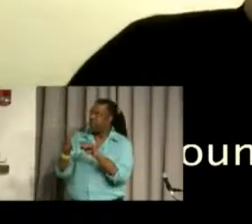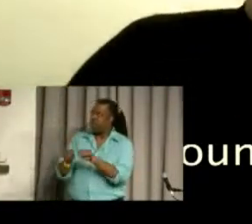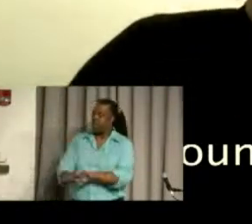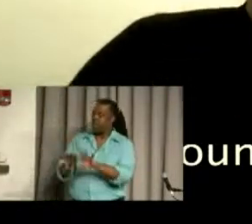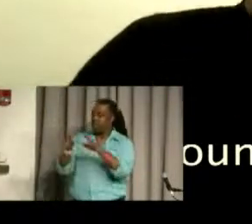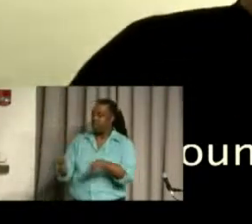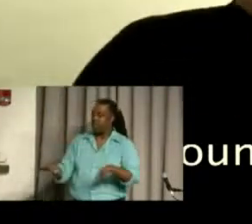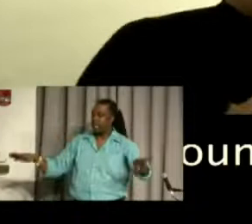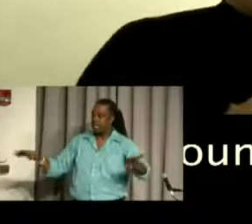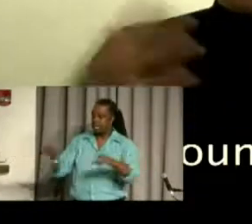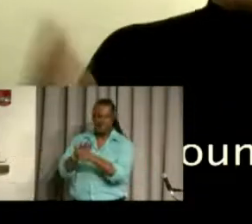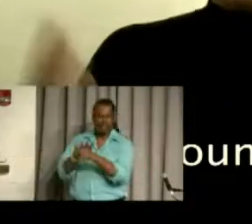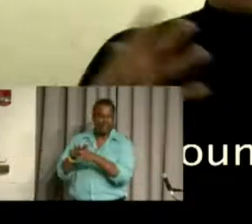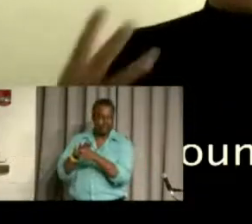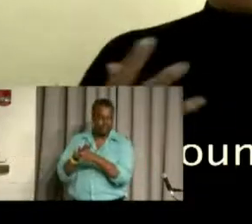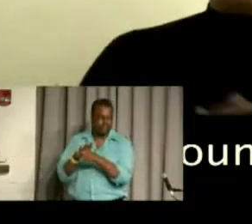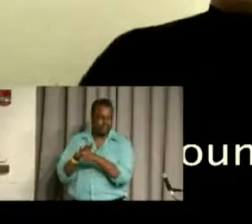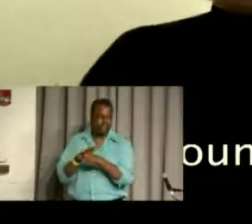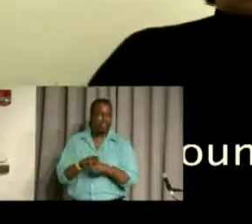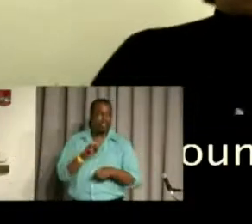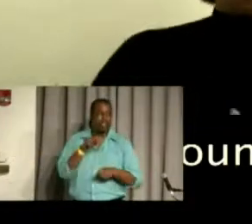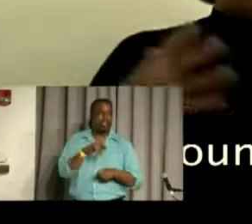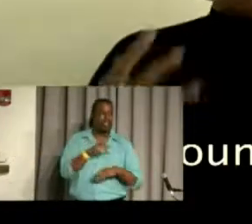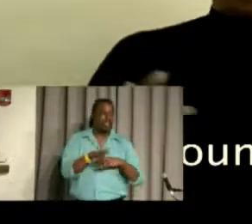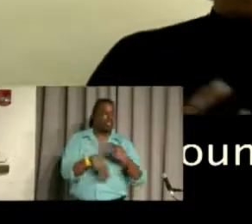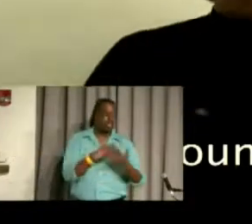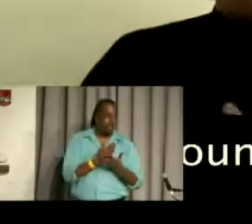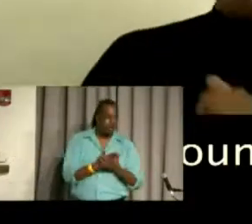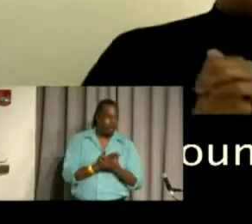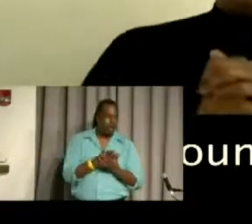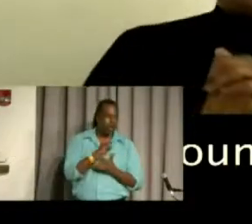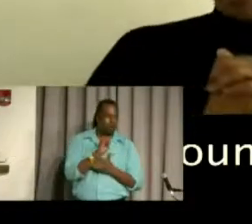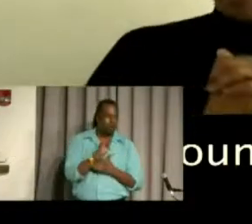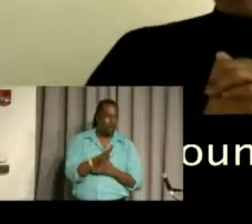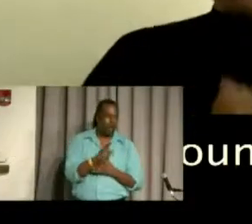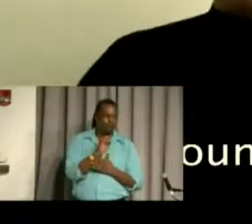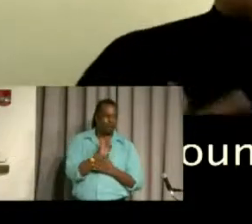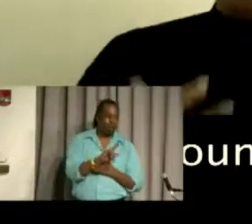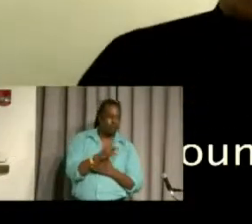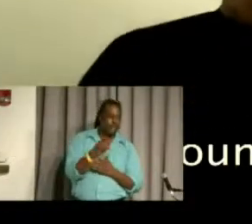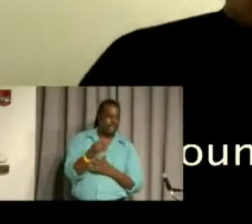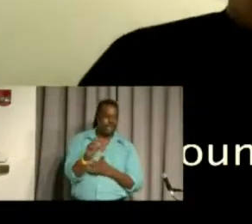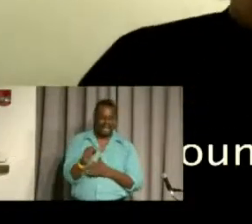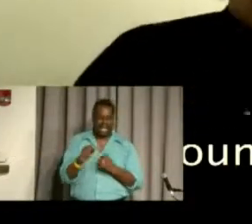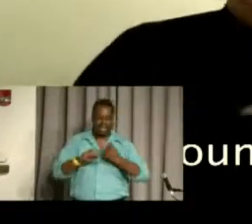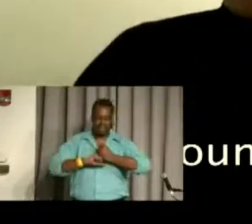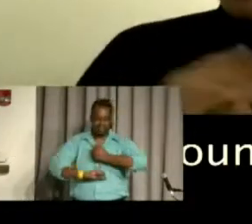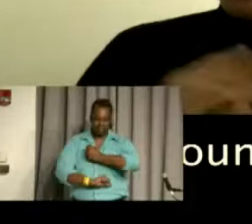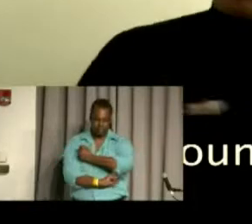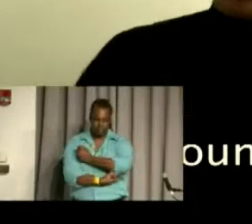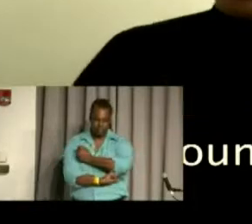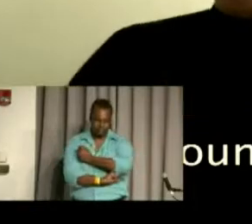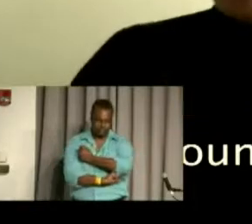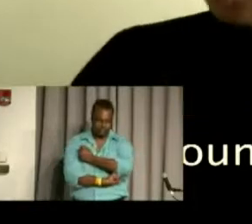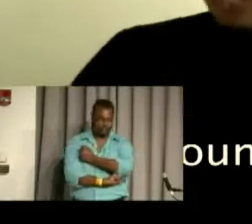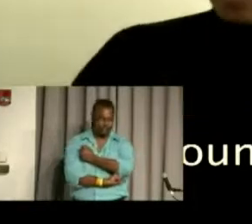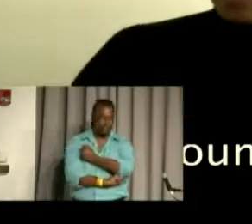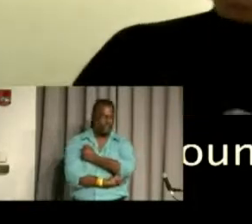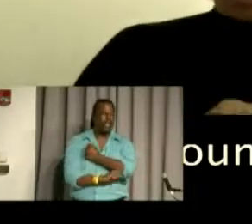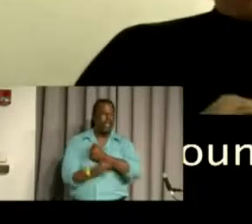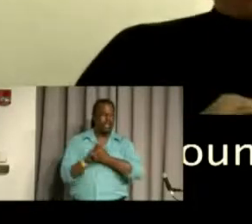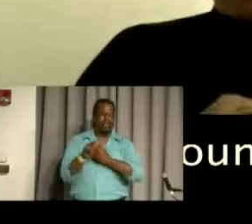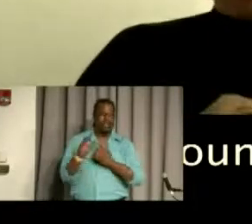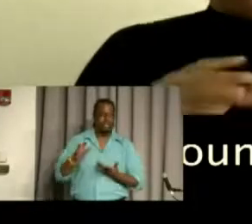communities. So this entire web of oil and gas infrastructure has